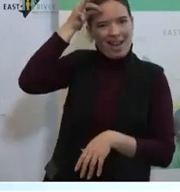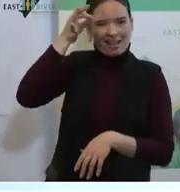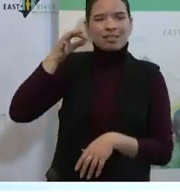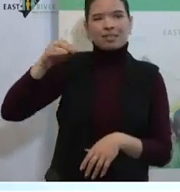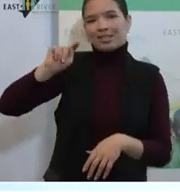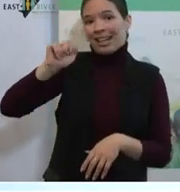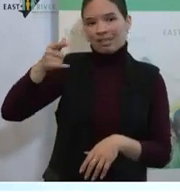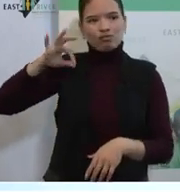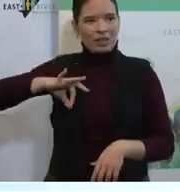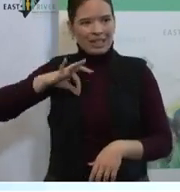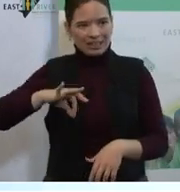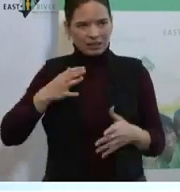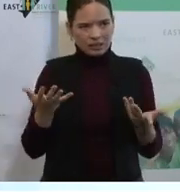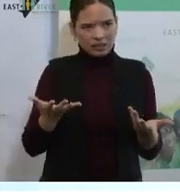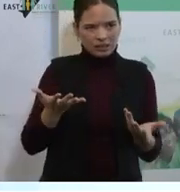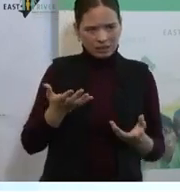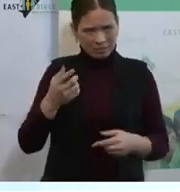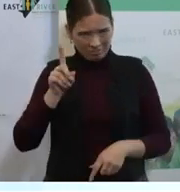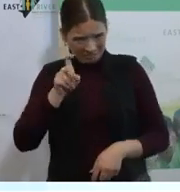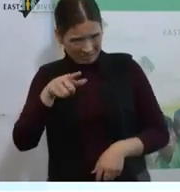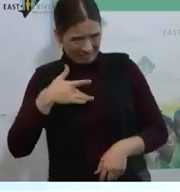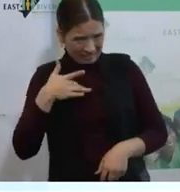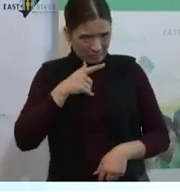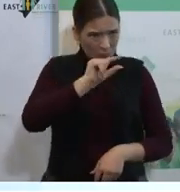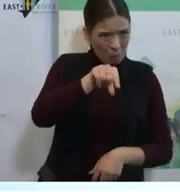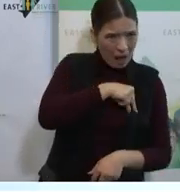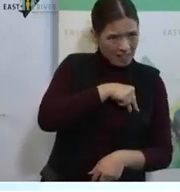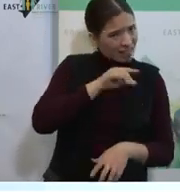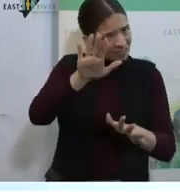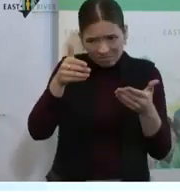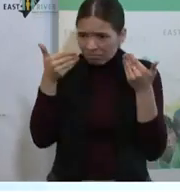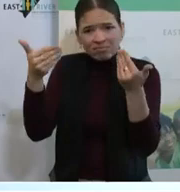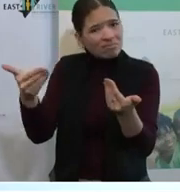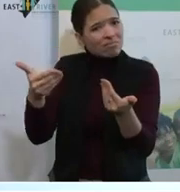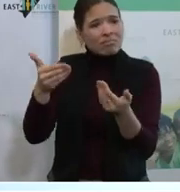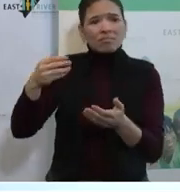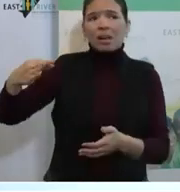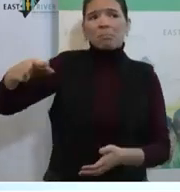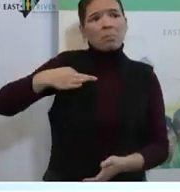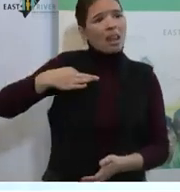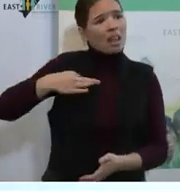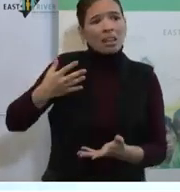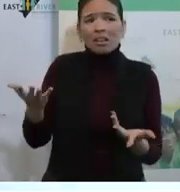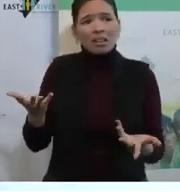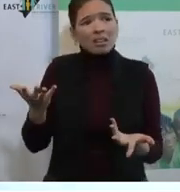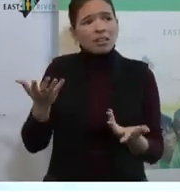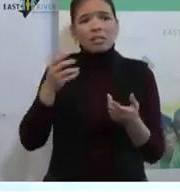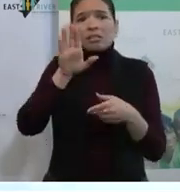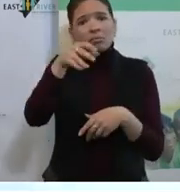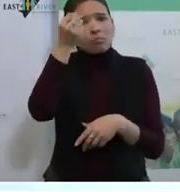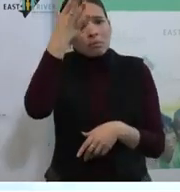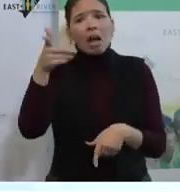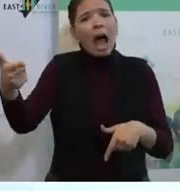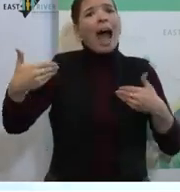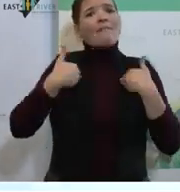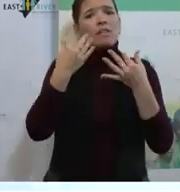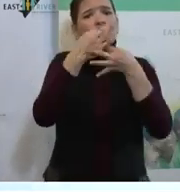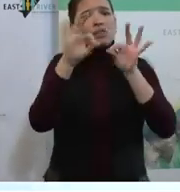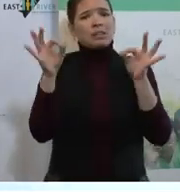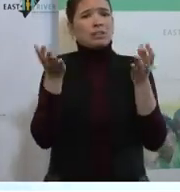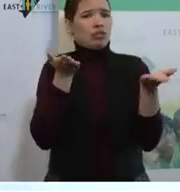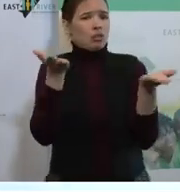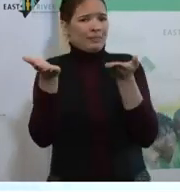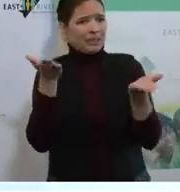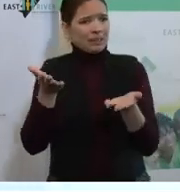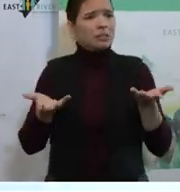while you're filling out your taxes, and there are lots of free services that you can go to. This is the other thing I like to emphasize. I'm